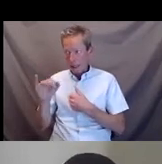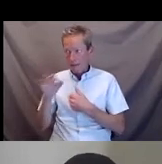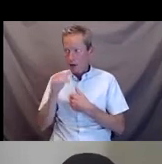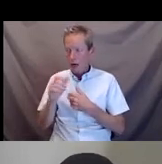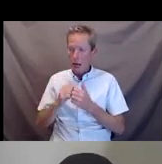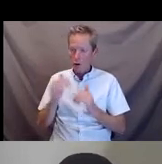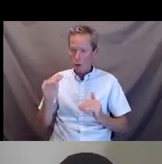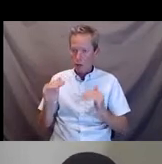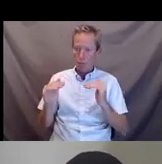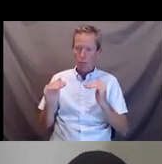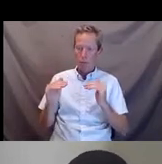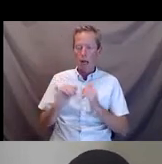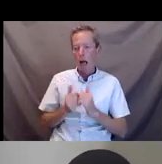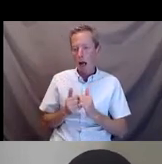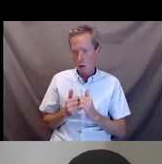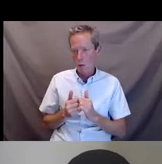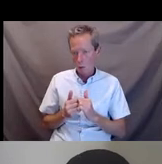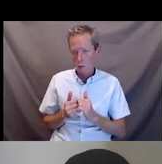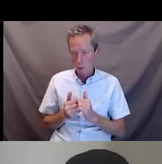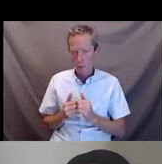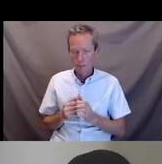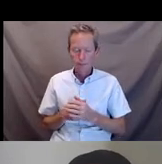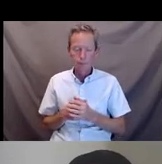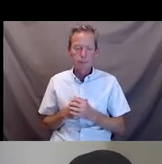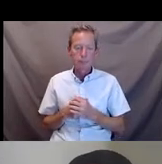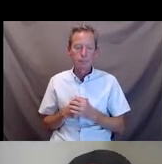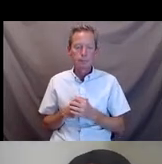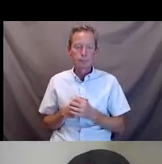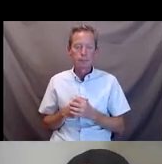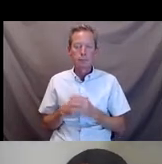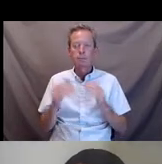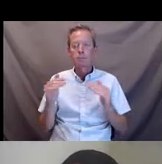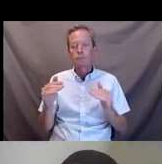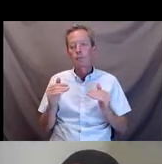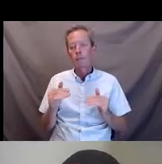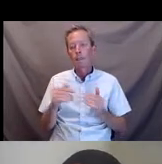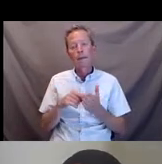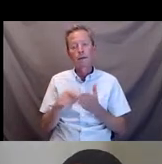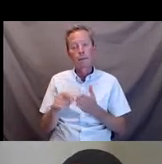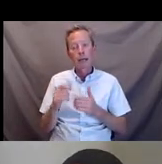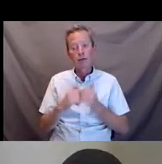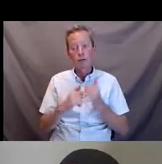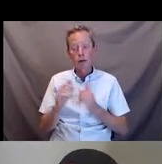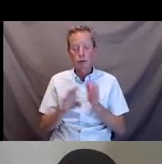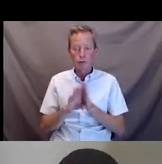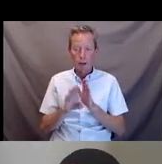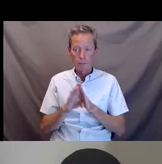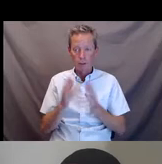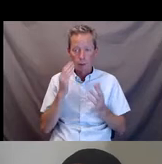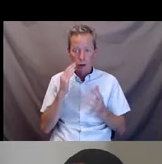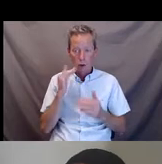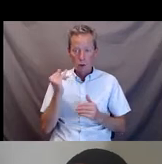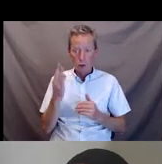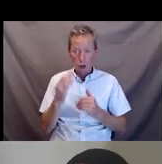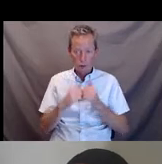we get the results of that market pricing and assessment. And also the pay structure development. So once we know our job